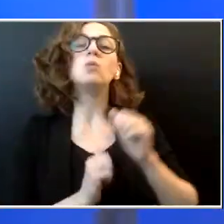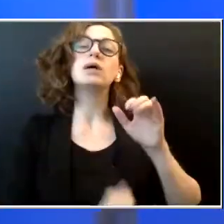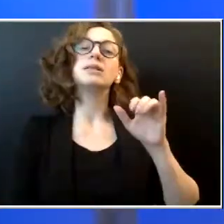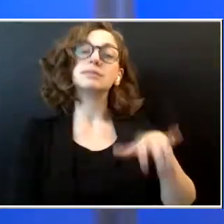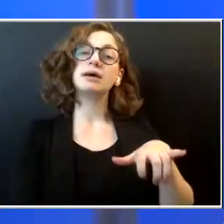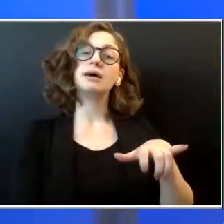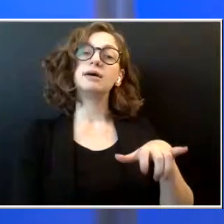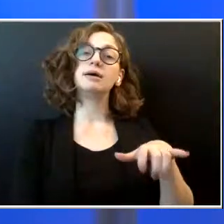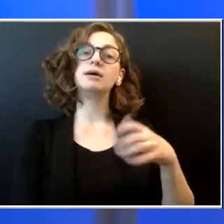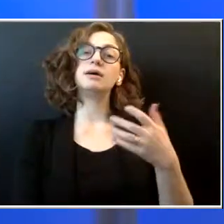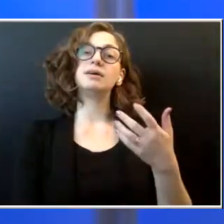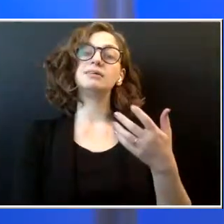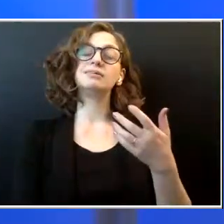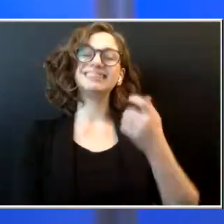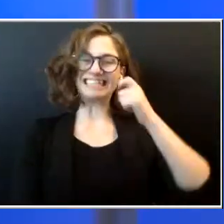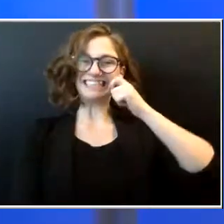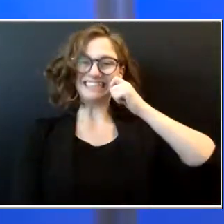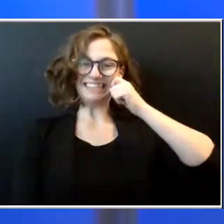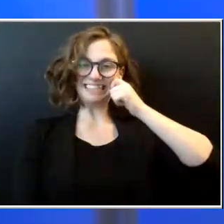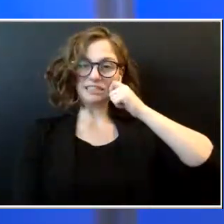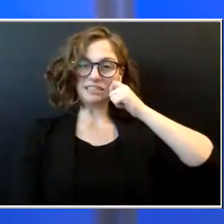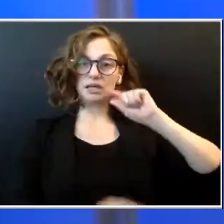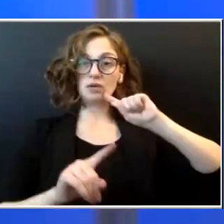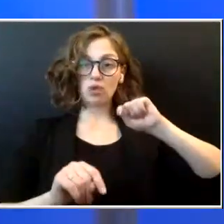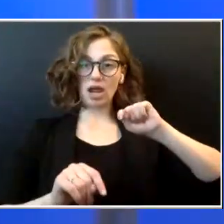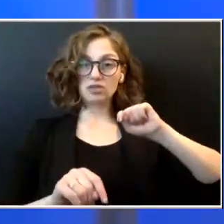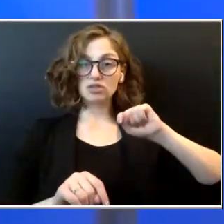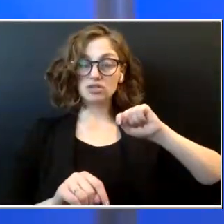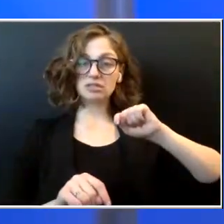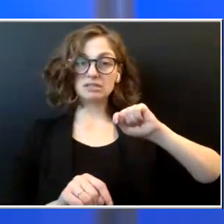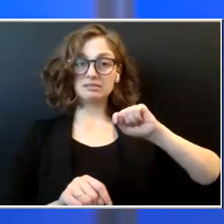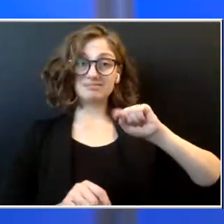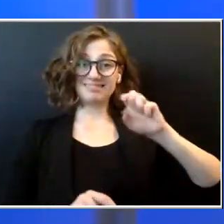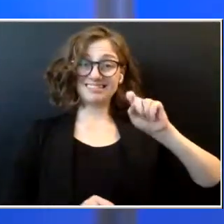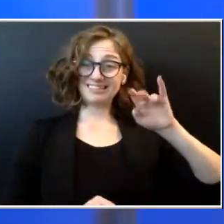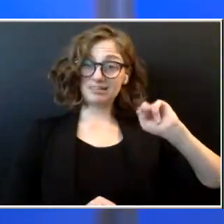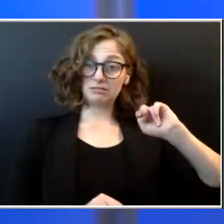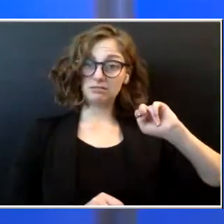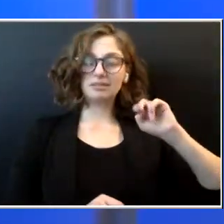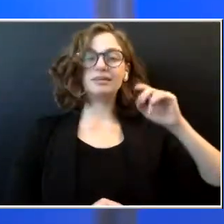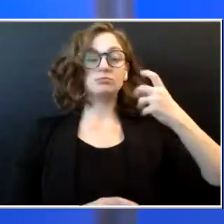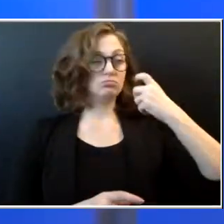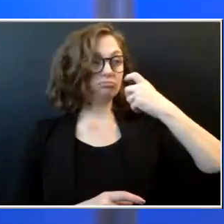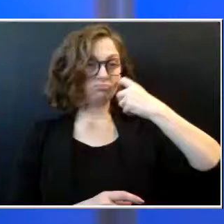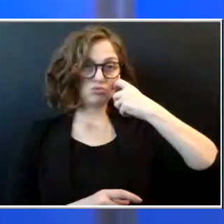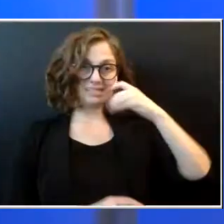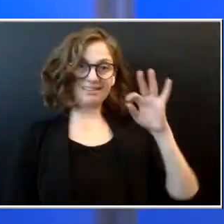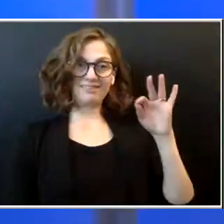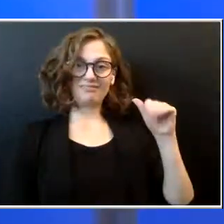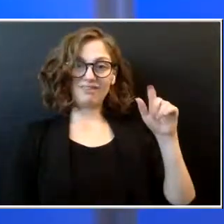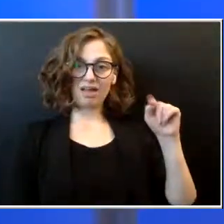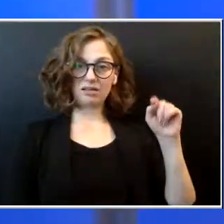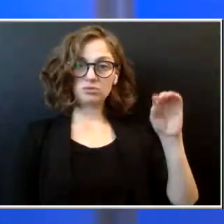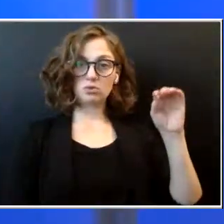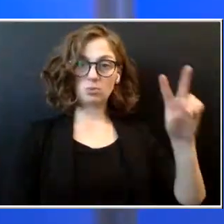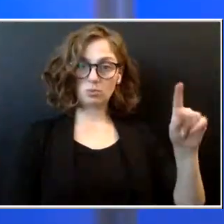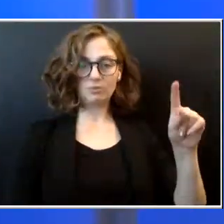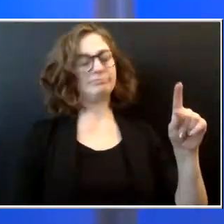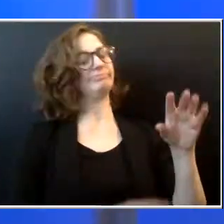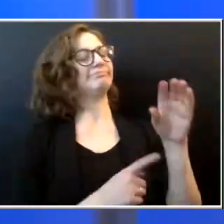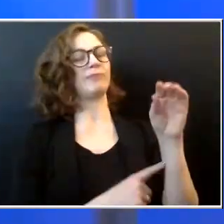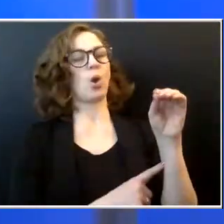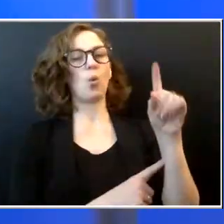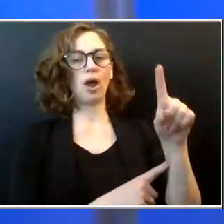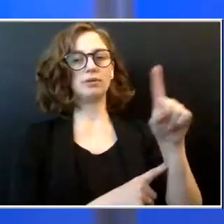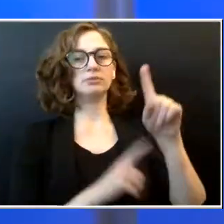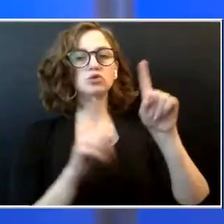skin reactions that can come, particularly from this recent FAST-01 trial, seems to suggest that at least the acute, or we